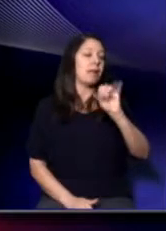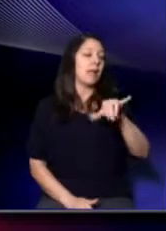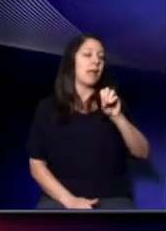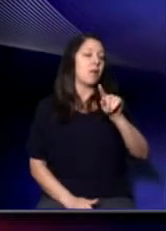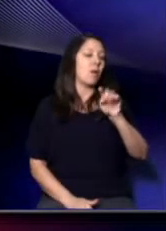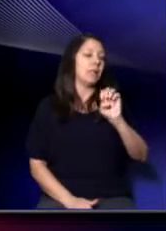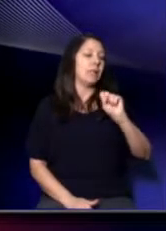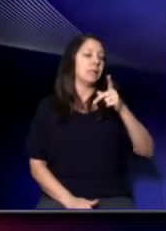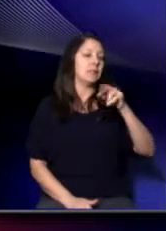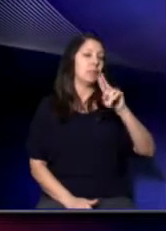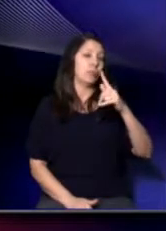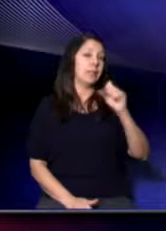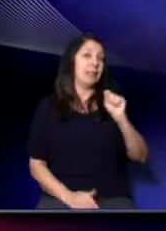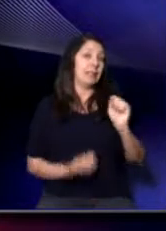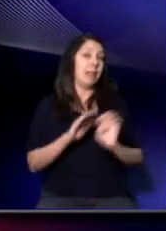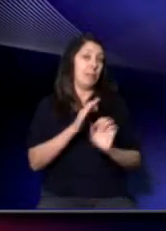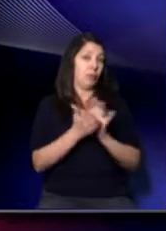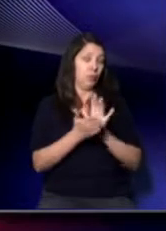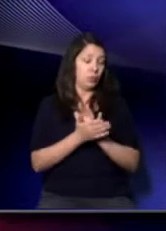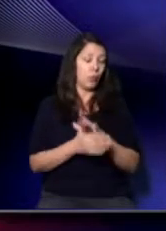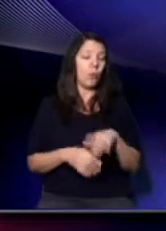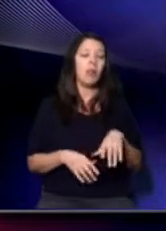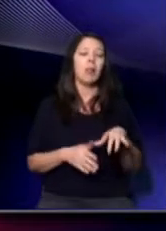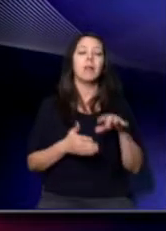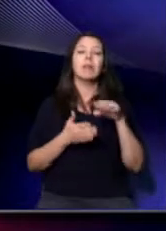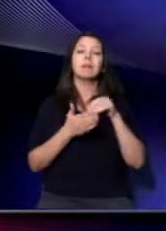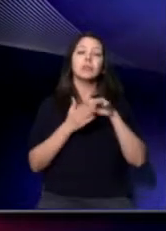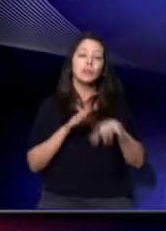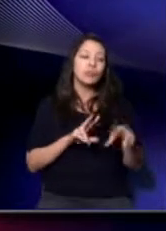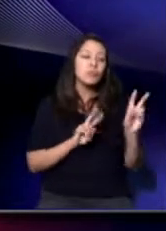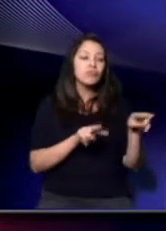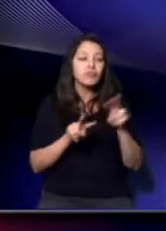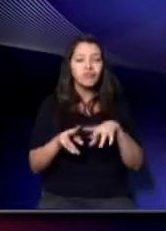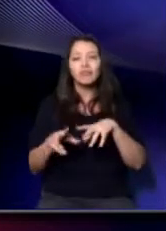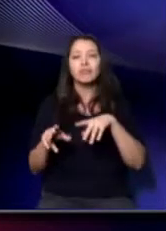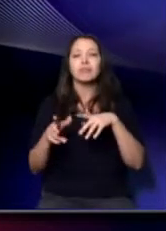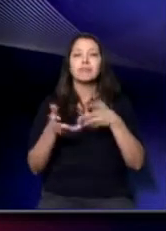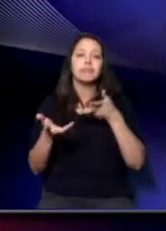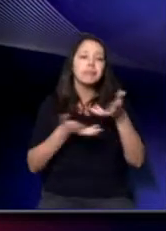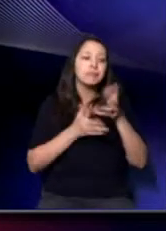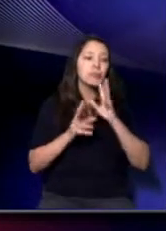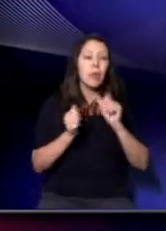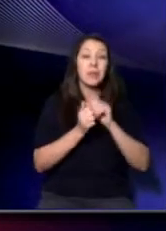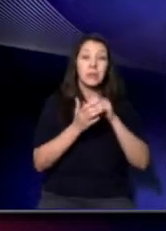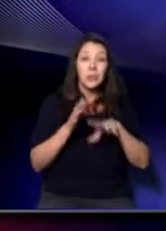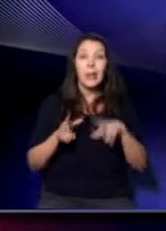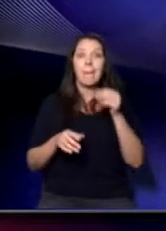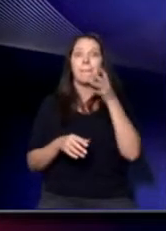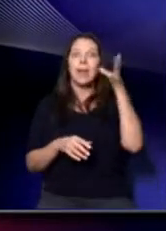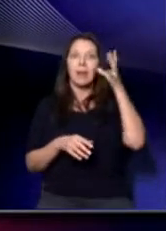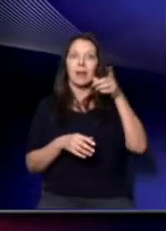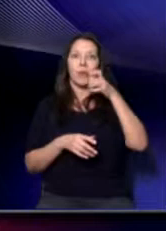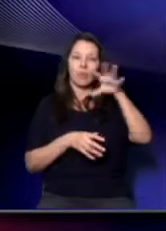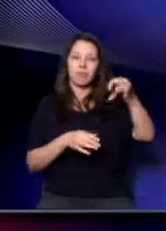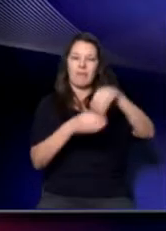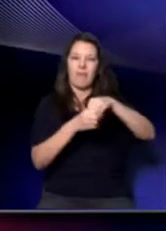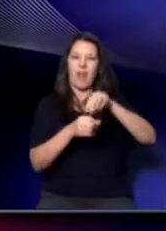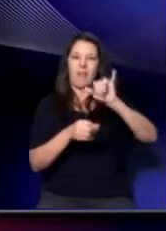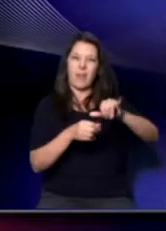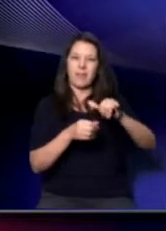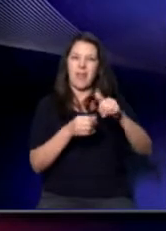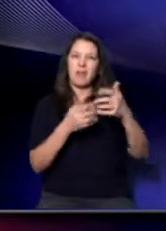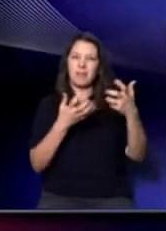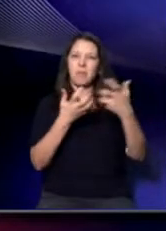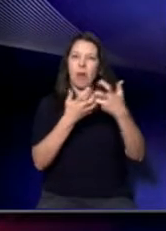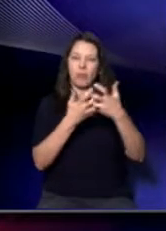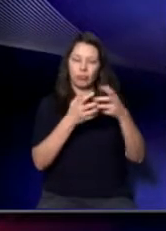the opportunity to have a student tour to speak to a parent of a student that is now in the partnership. We got to go